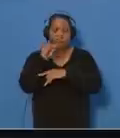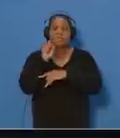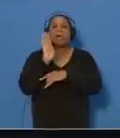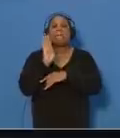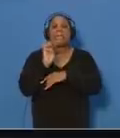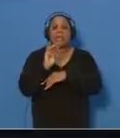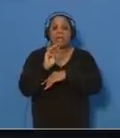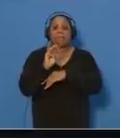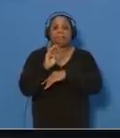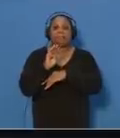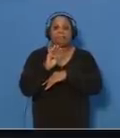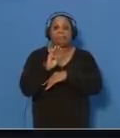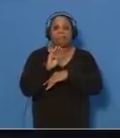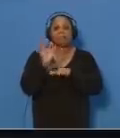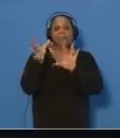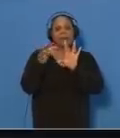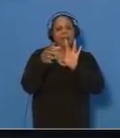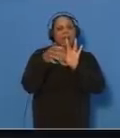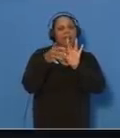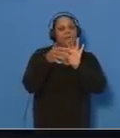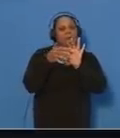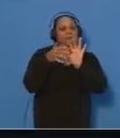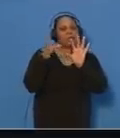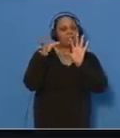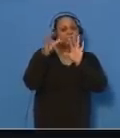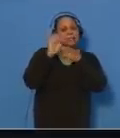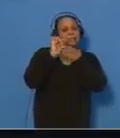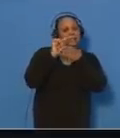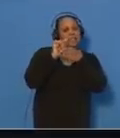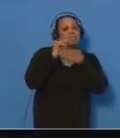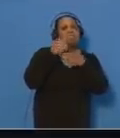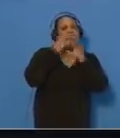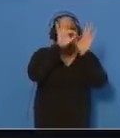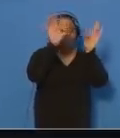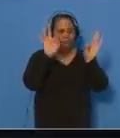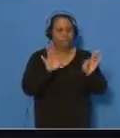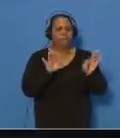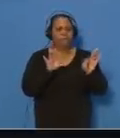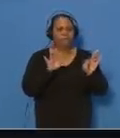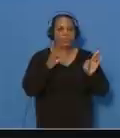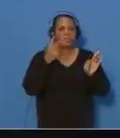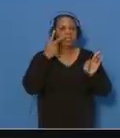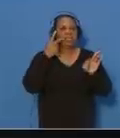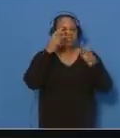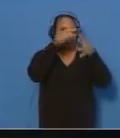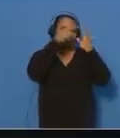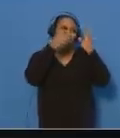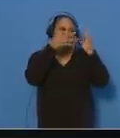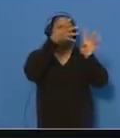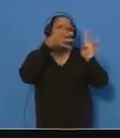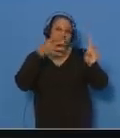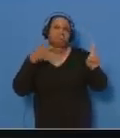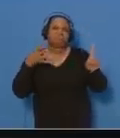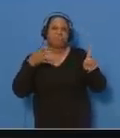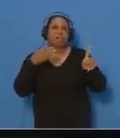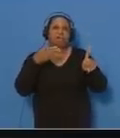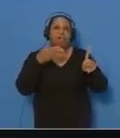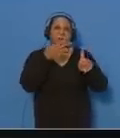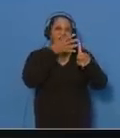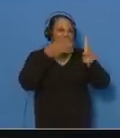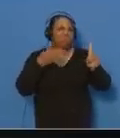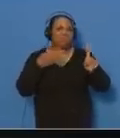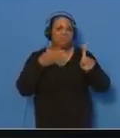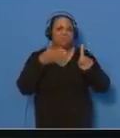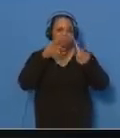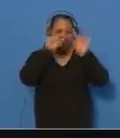coronavirus.gov.bm. There is a link there which says forms, and it has the wide variety of forms of which we put online to make sure